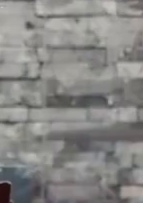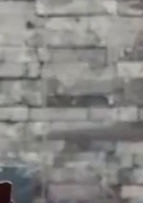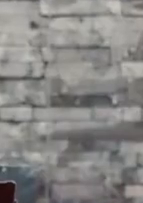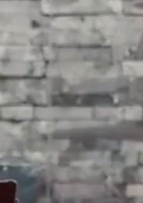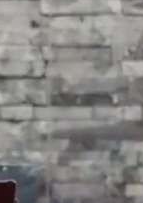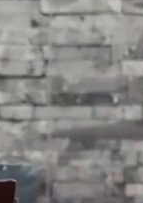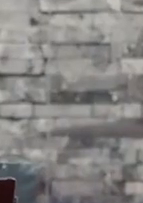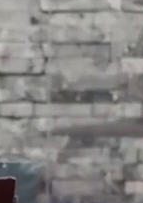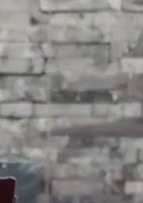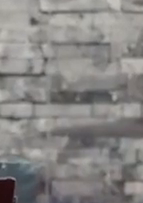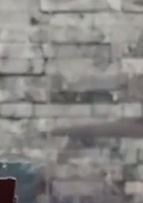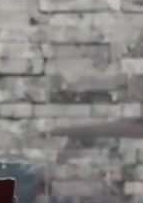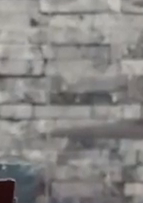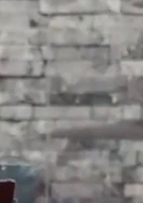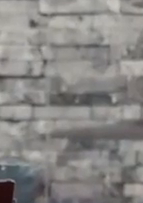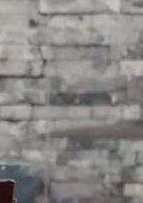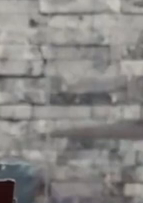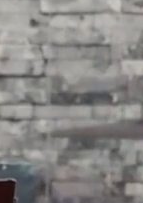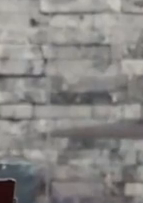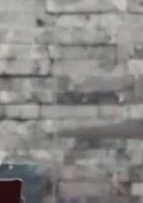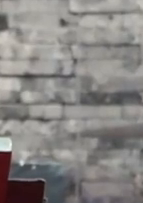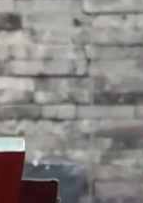because you know your testings of your faith